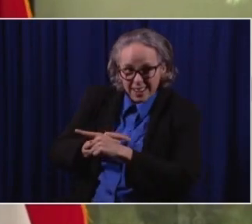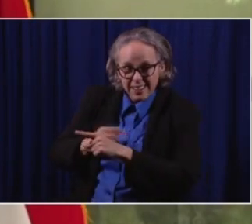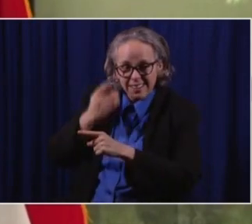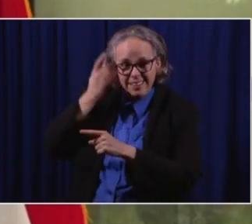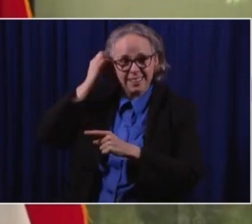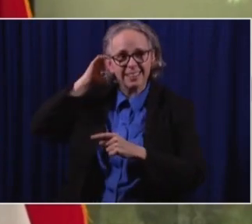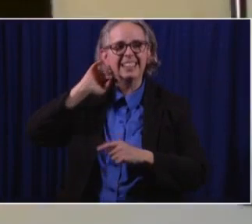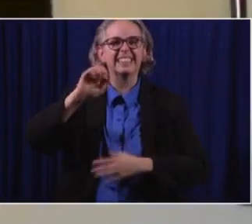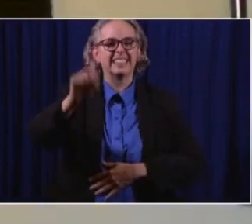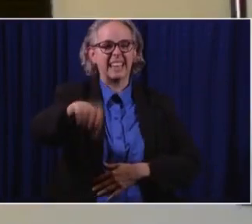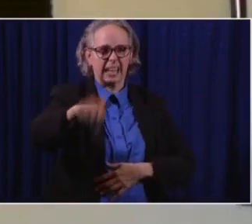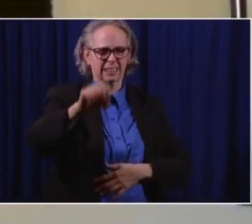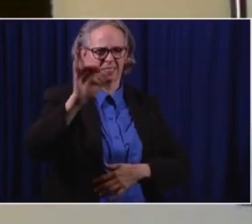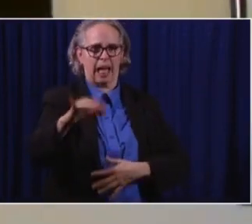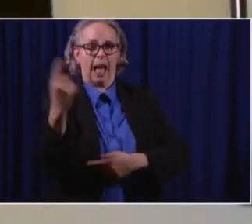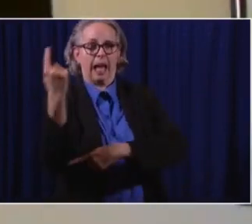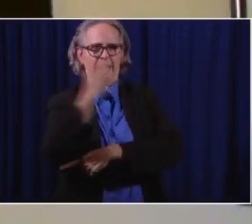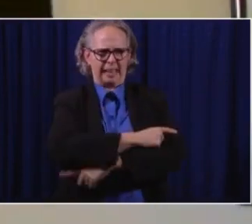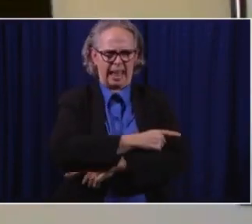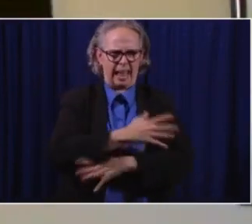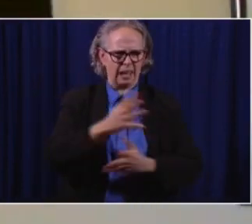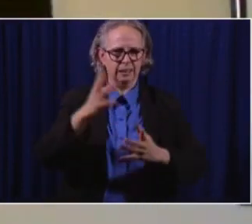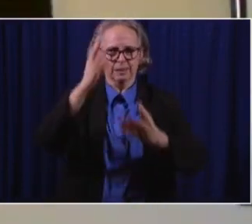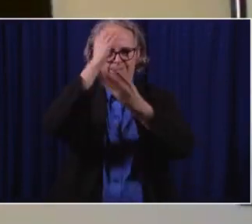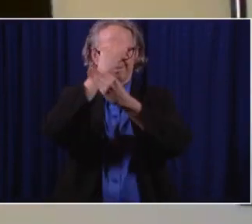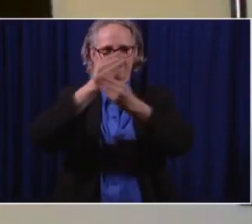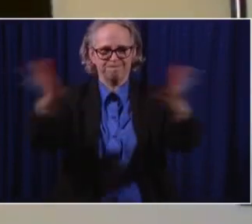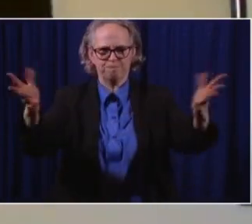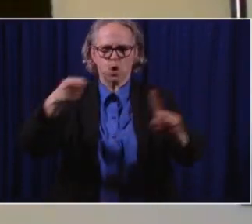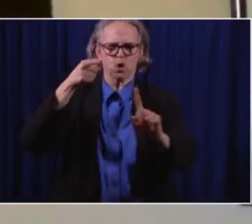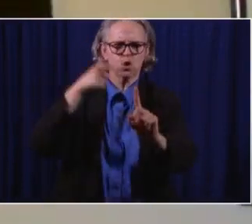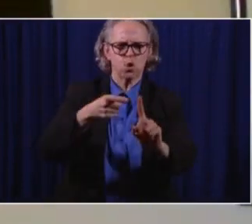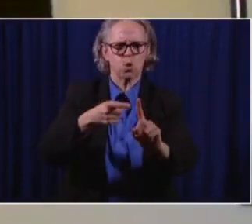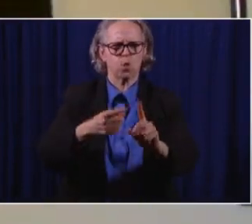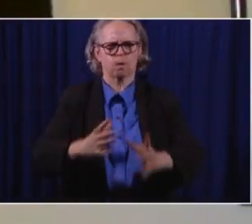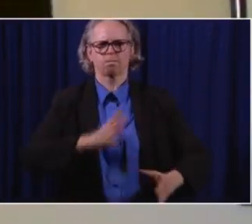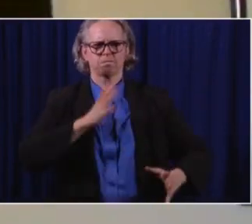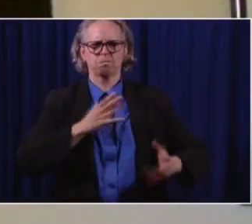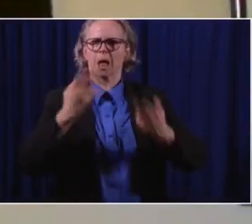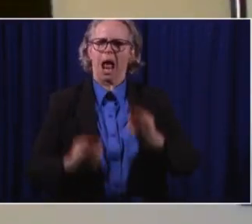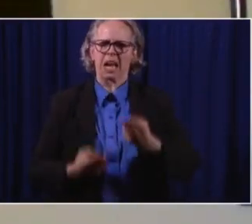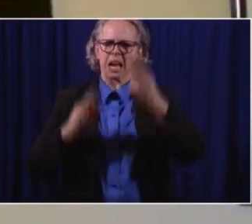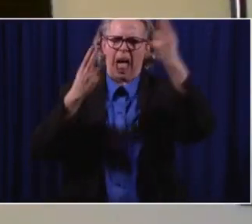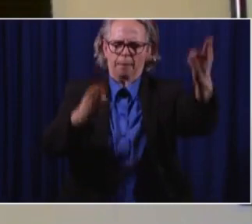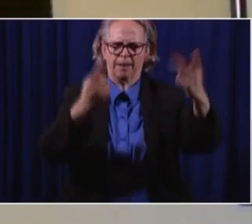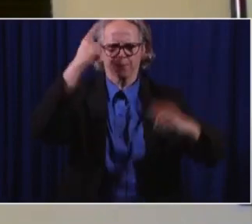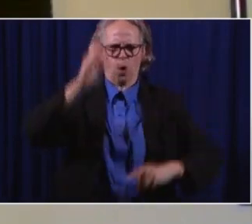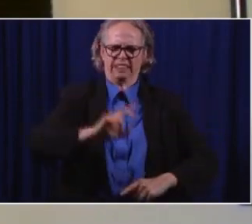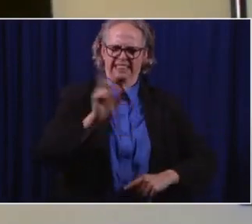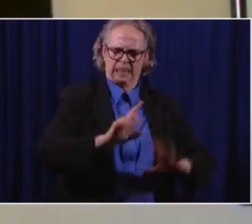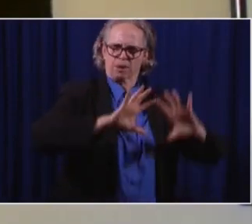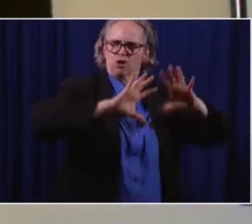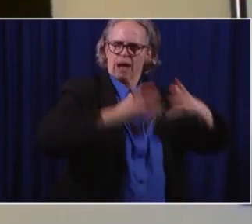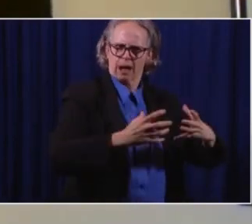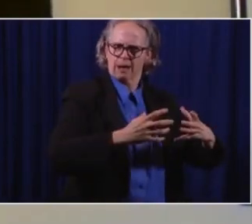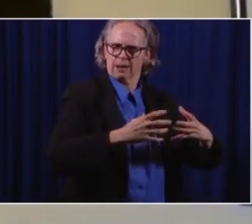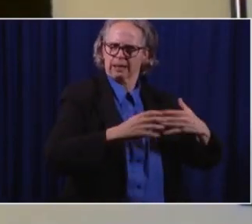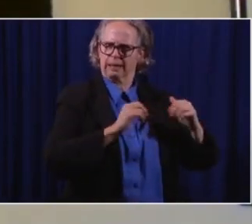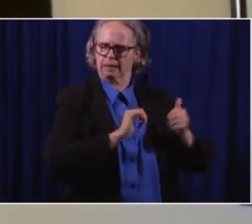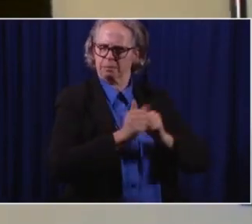That's the day that he was notified officially of his nomination of being the Democratic candidate. He